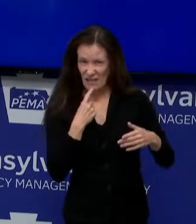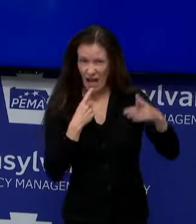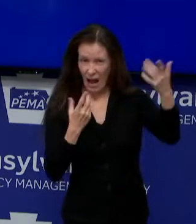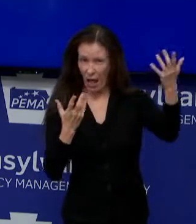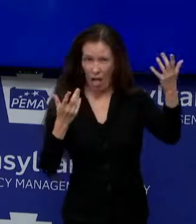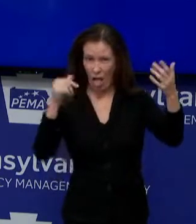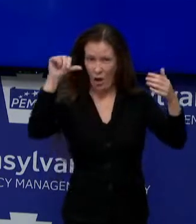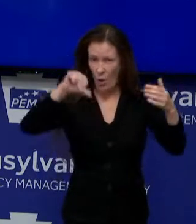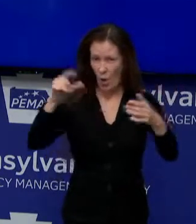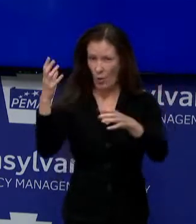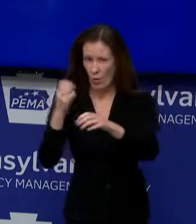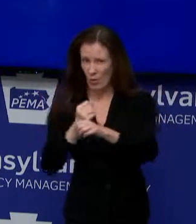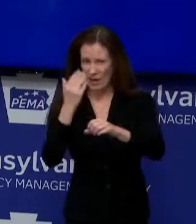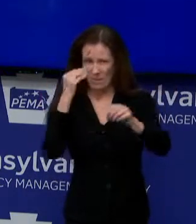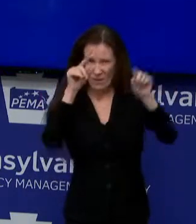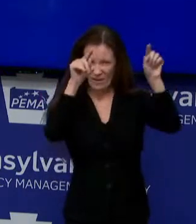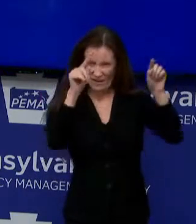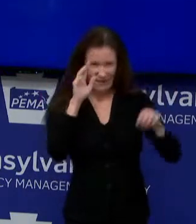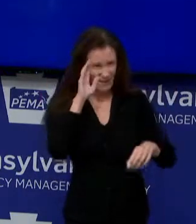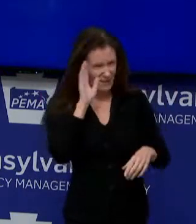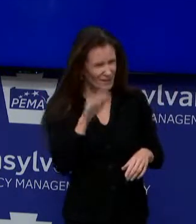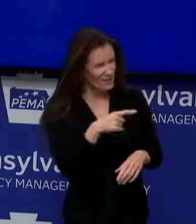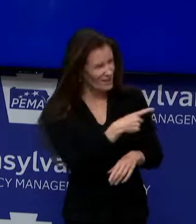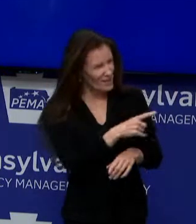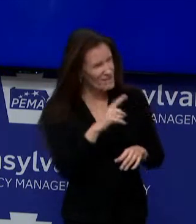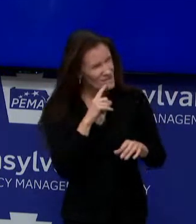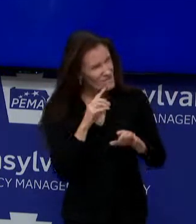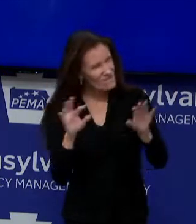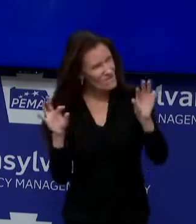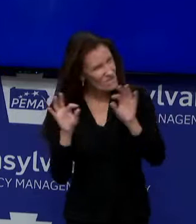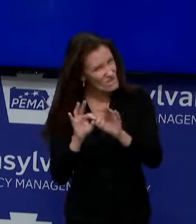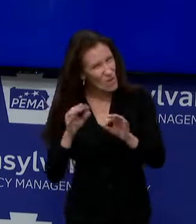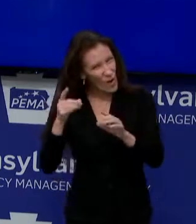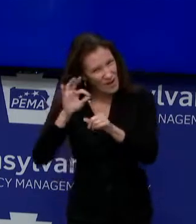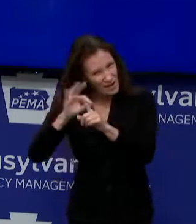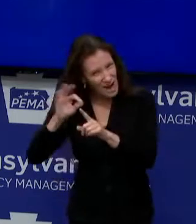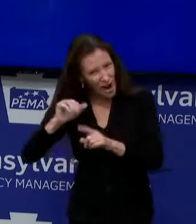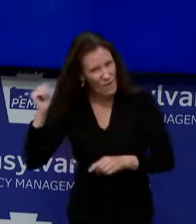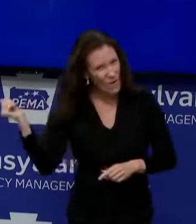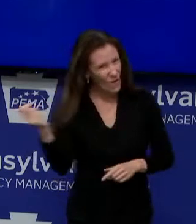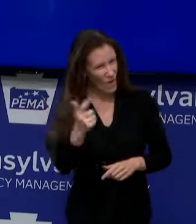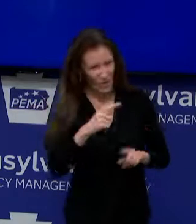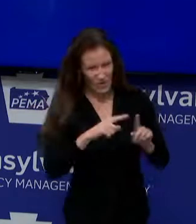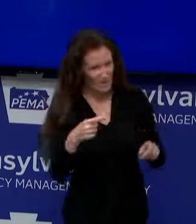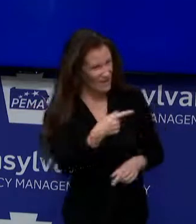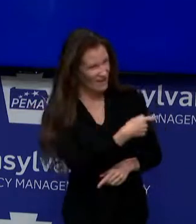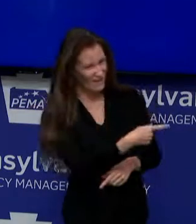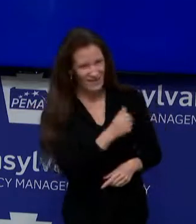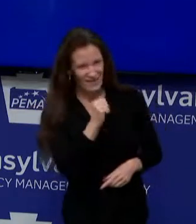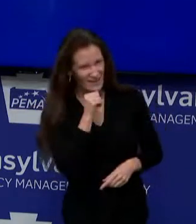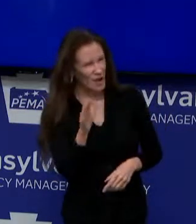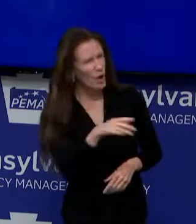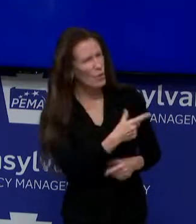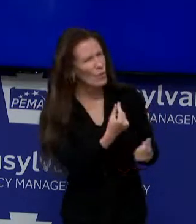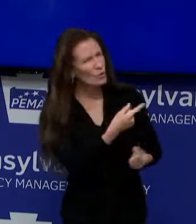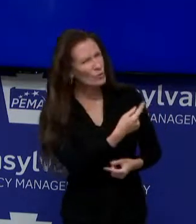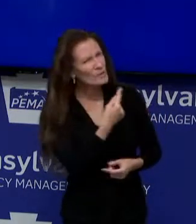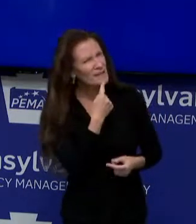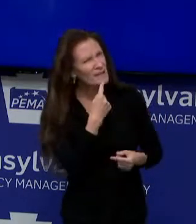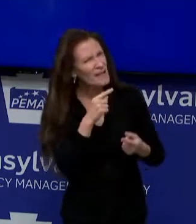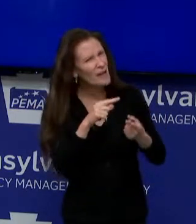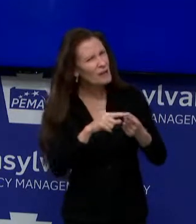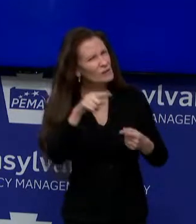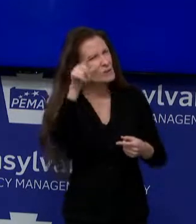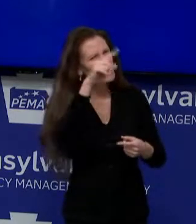what can you say about people saying that your own guidance was to dismiss those ballots,